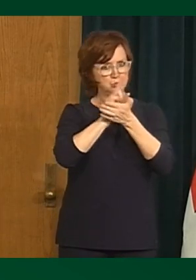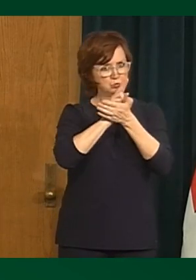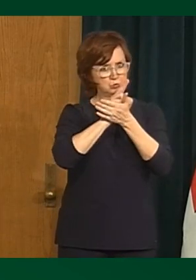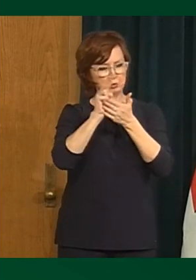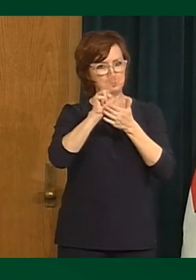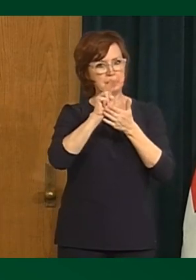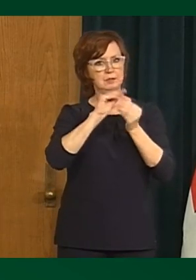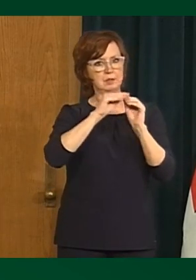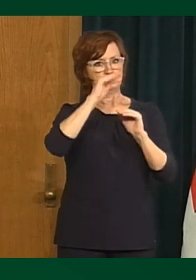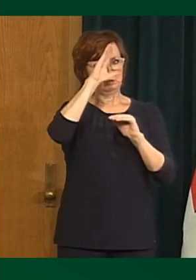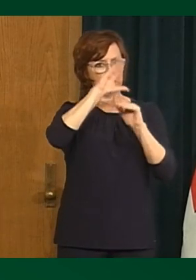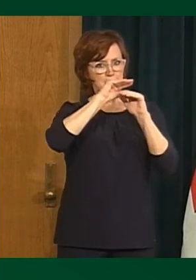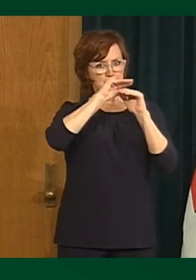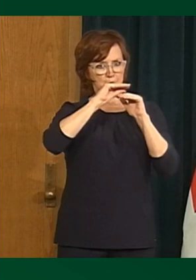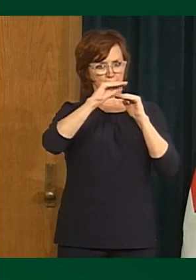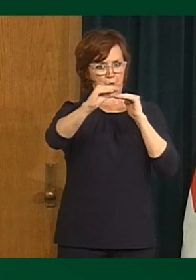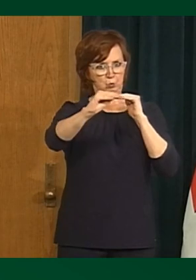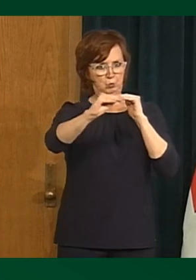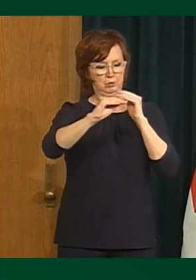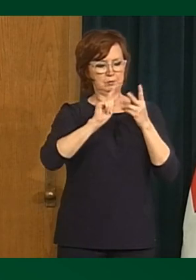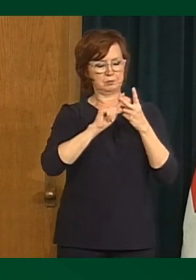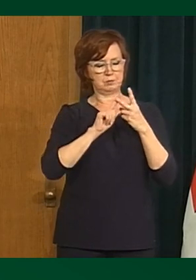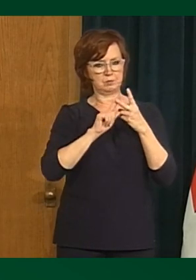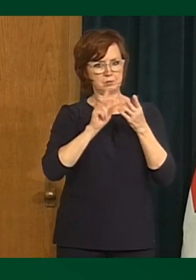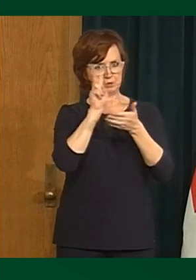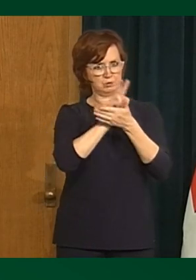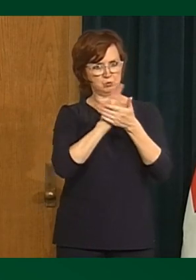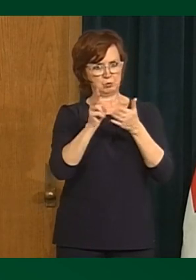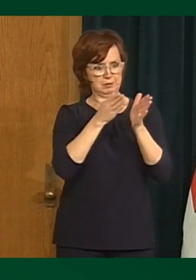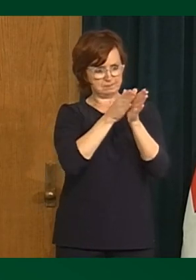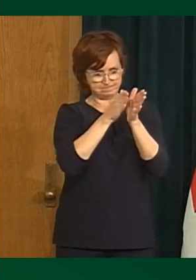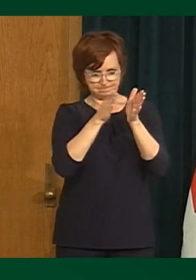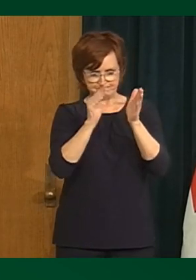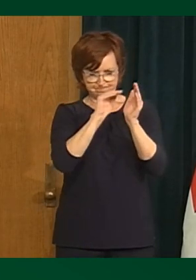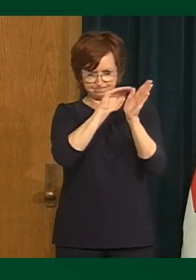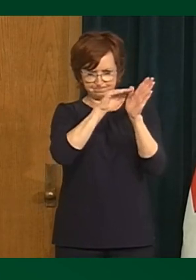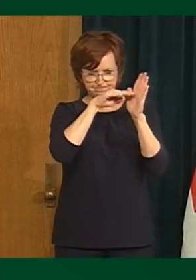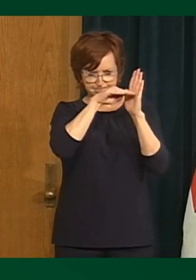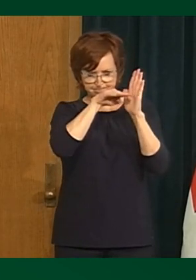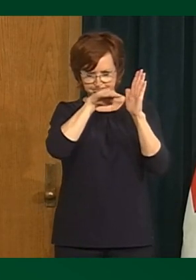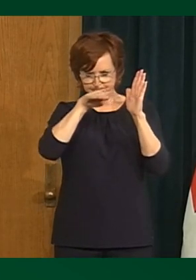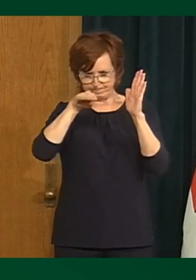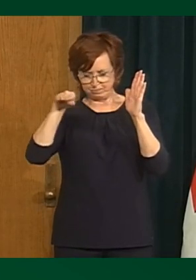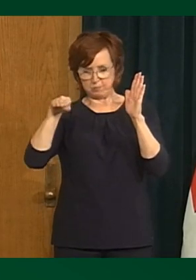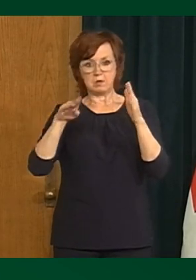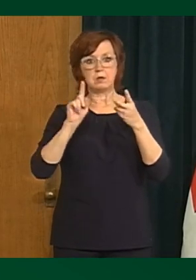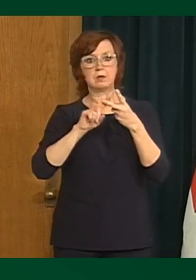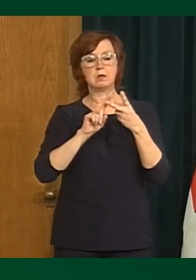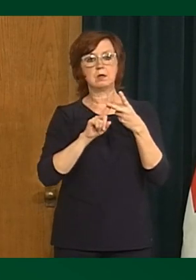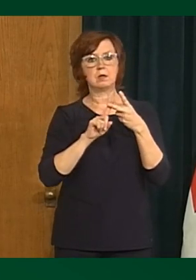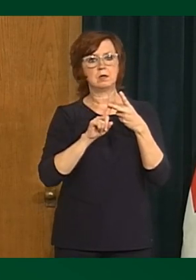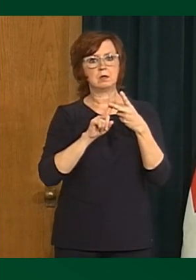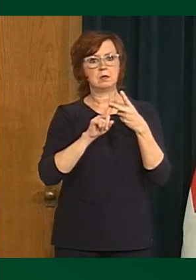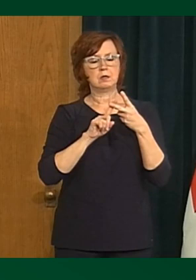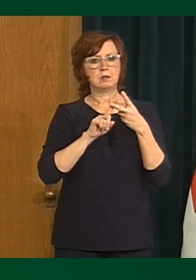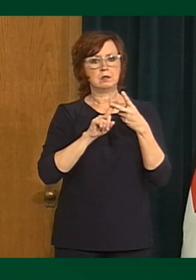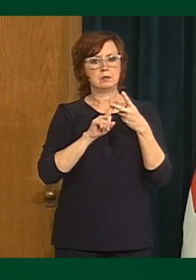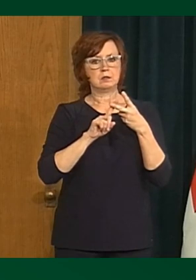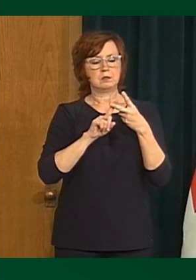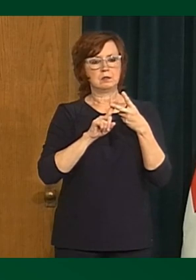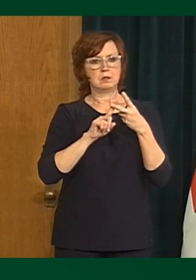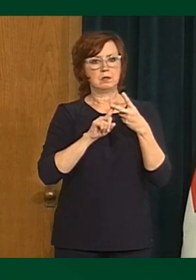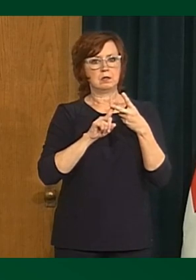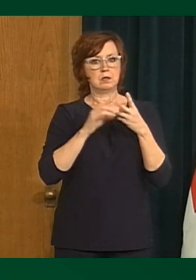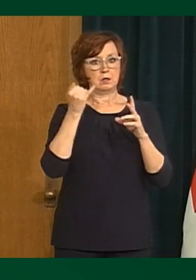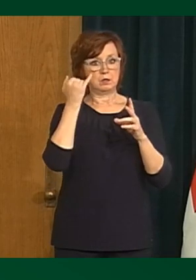2 weeks. And secondly, even if when the case numbers are low, if most of them are linked to a known case, then those